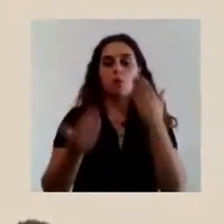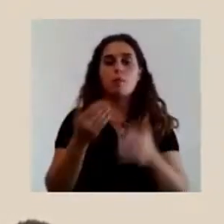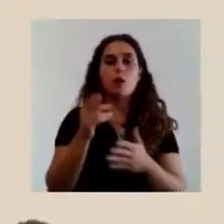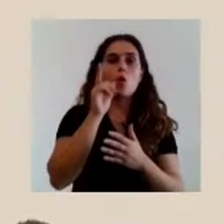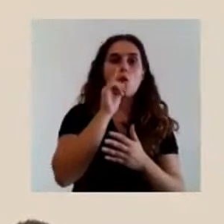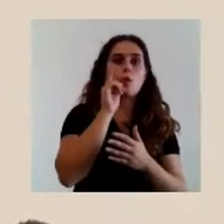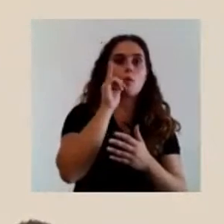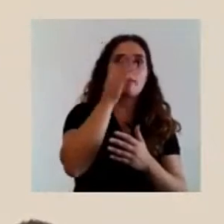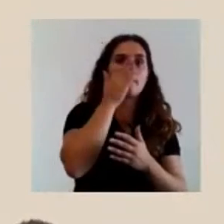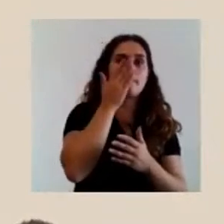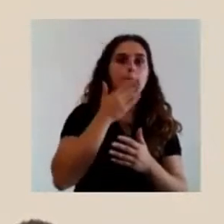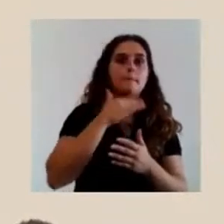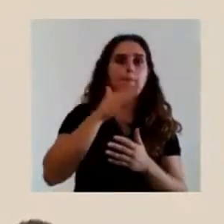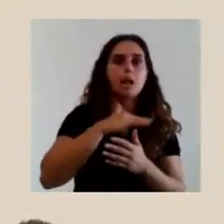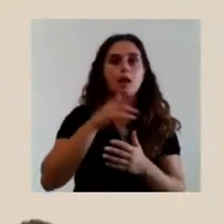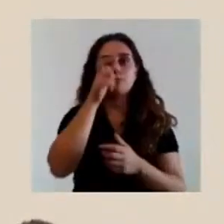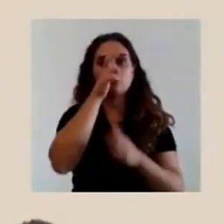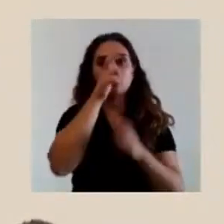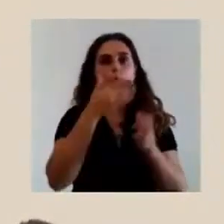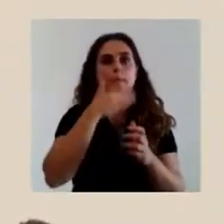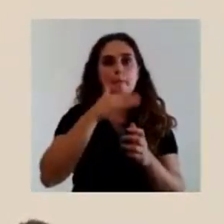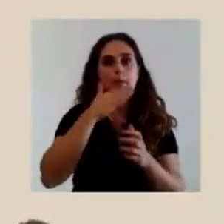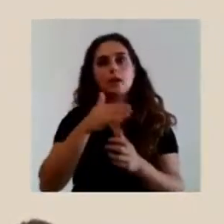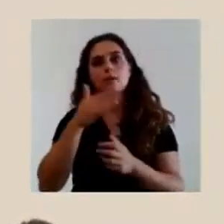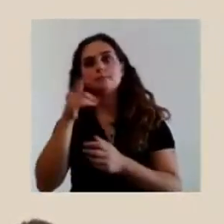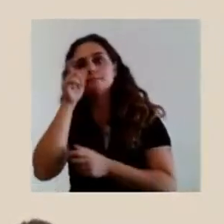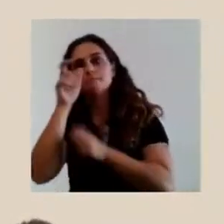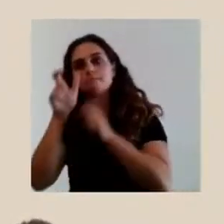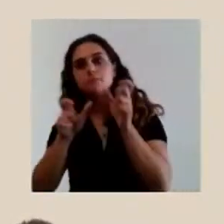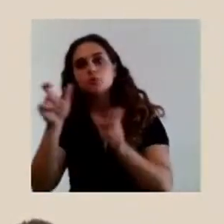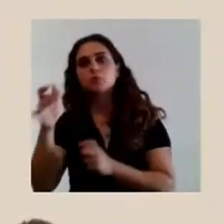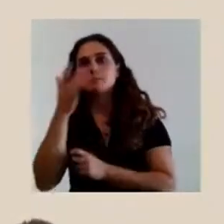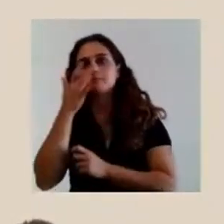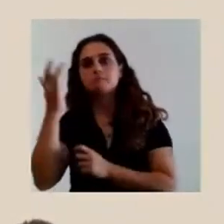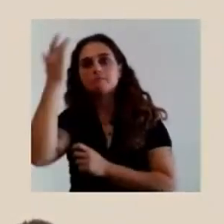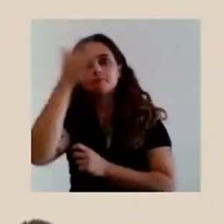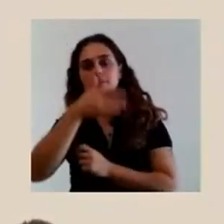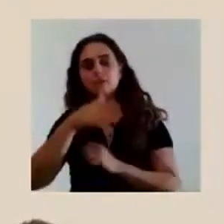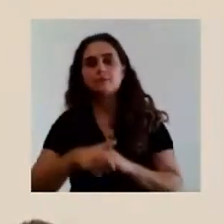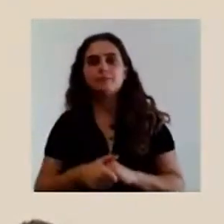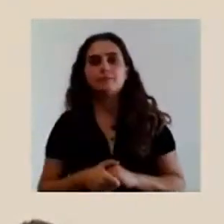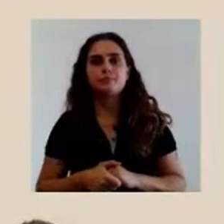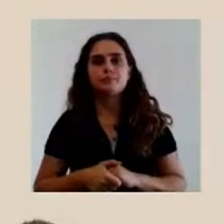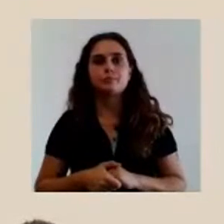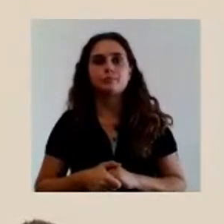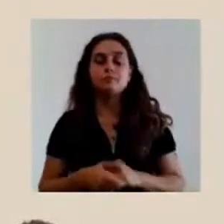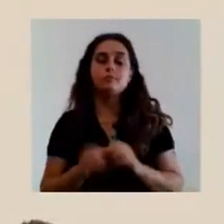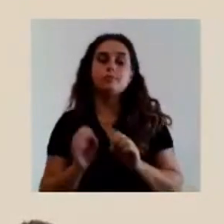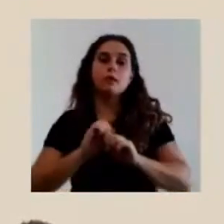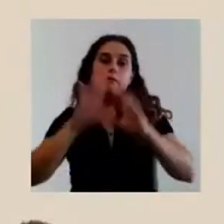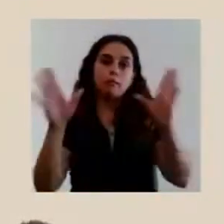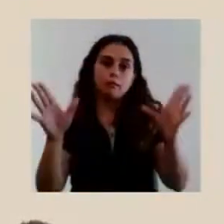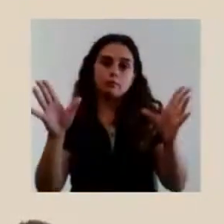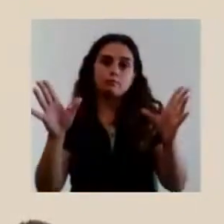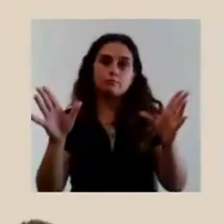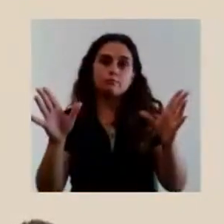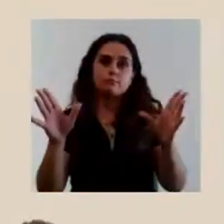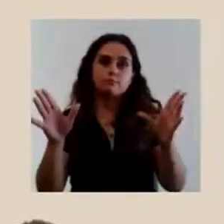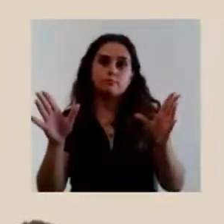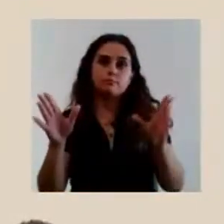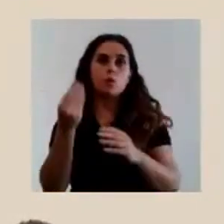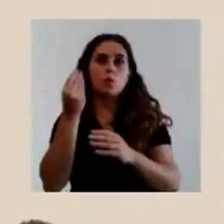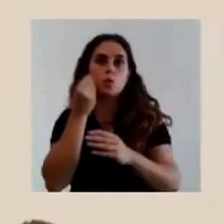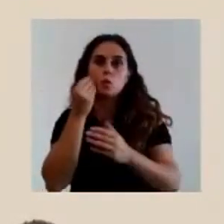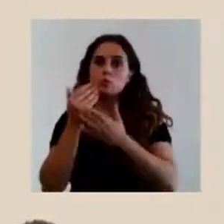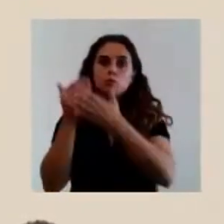blacks, the outcome of the algorithm was biased on racial lines. Of course, as with the